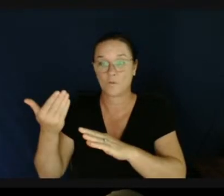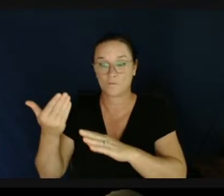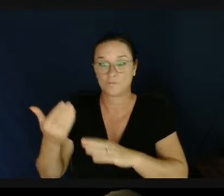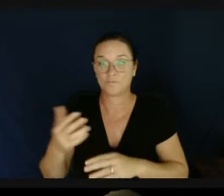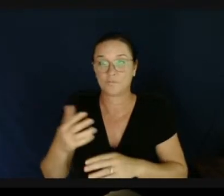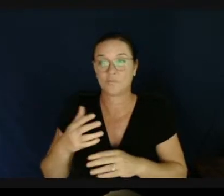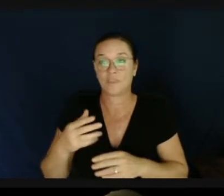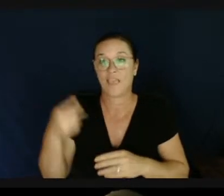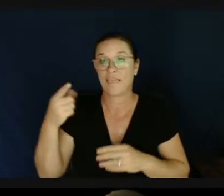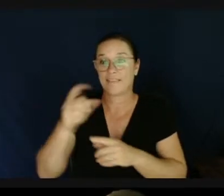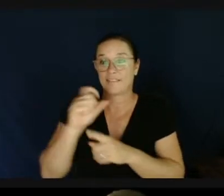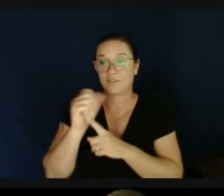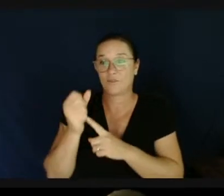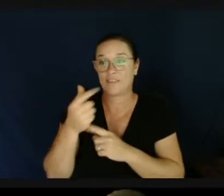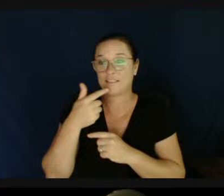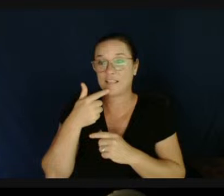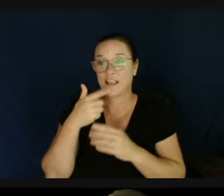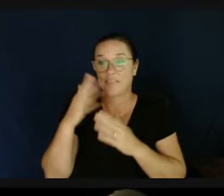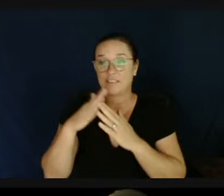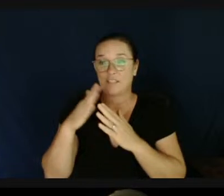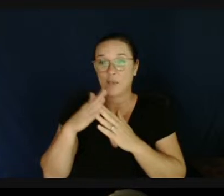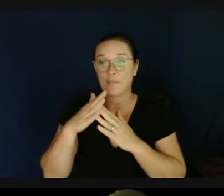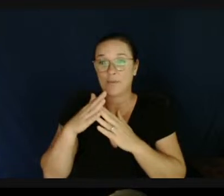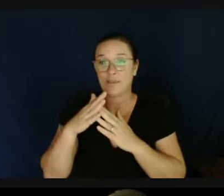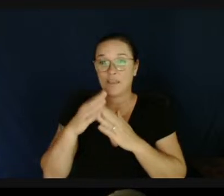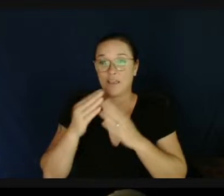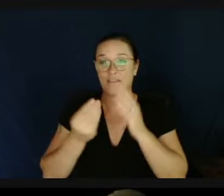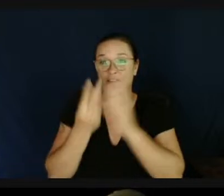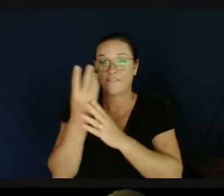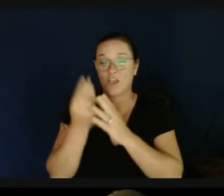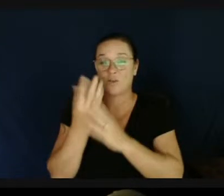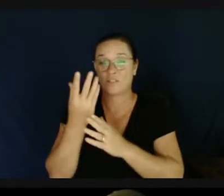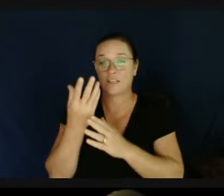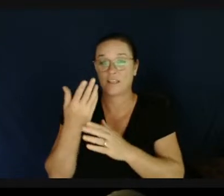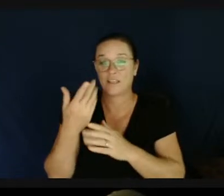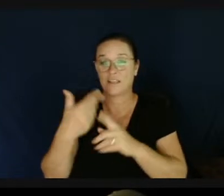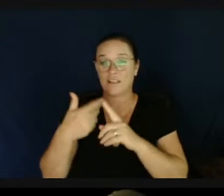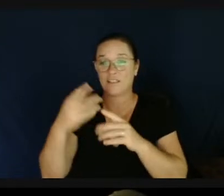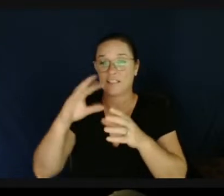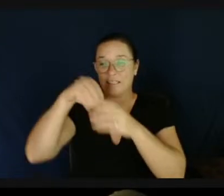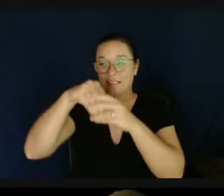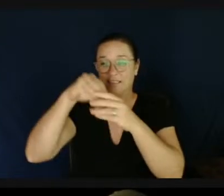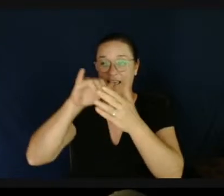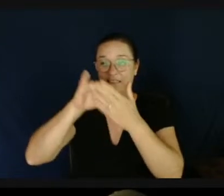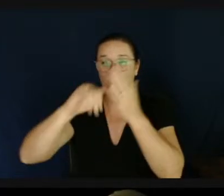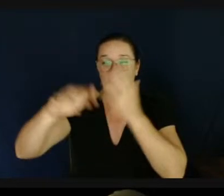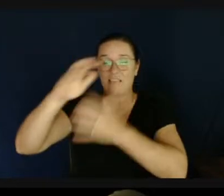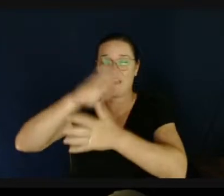In this case, they say the top of the fountain is inside this pushed up cloud bank,